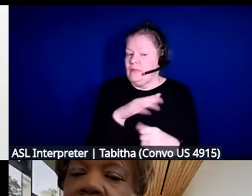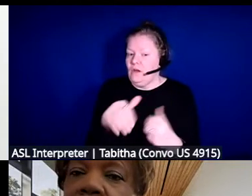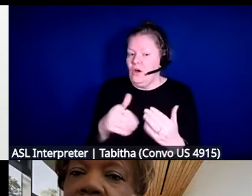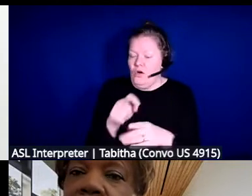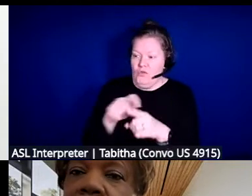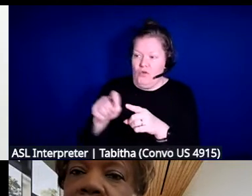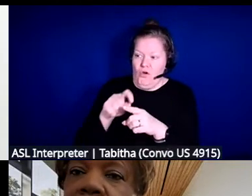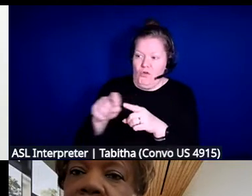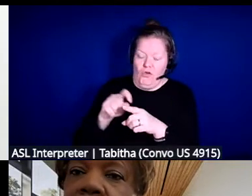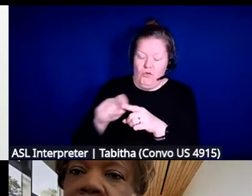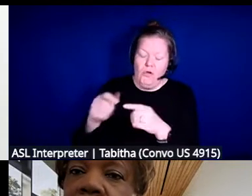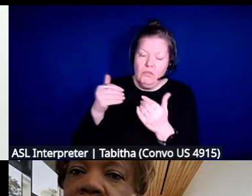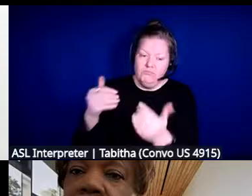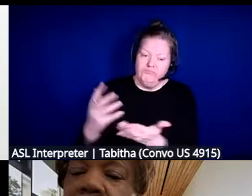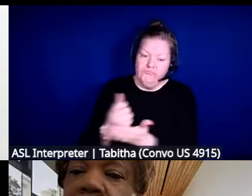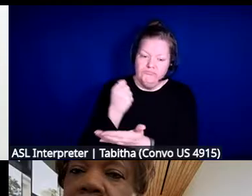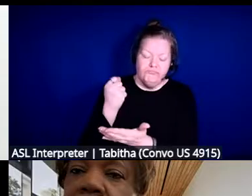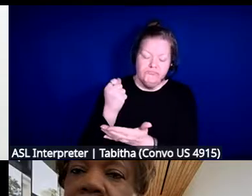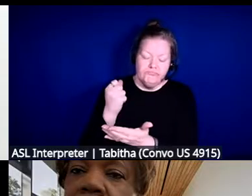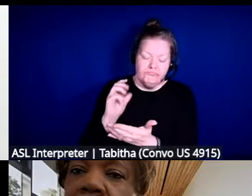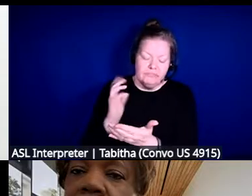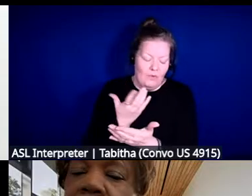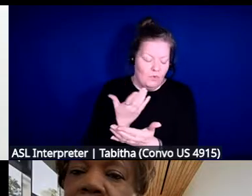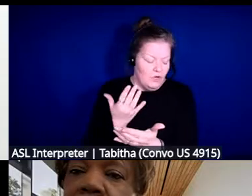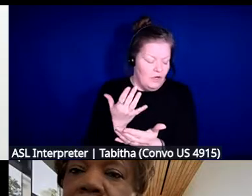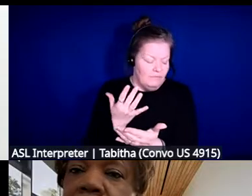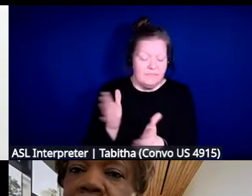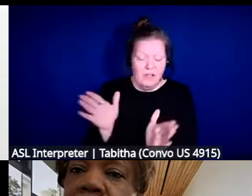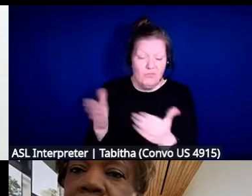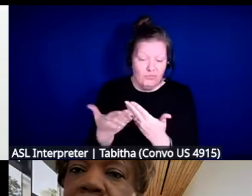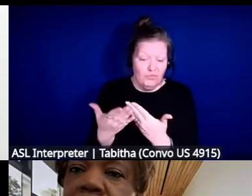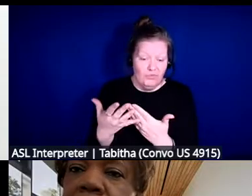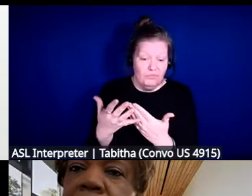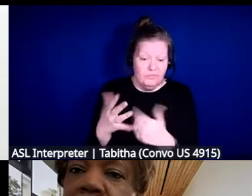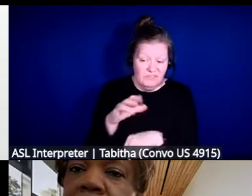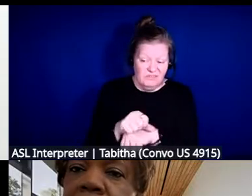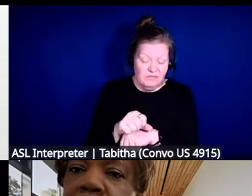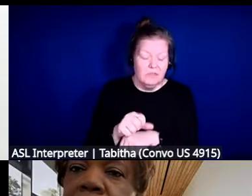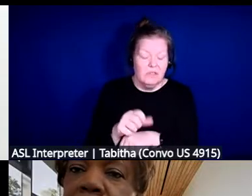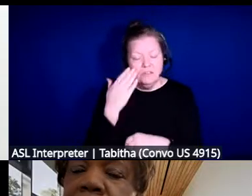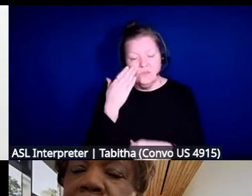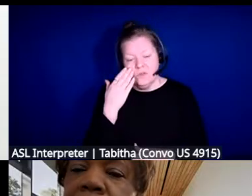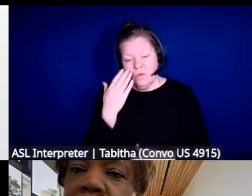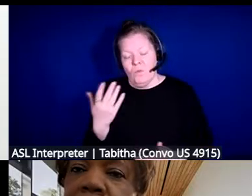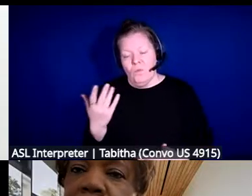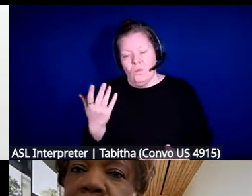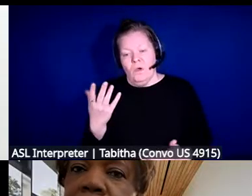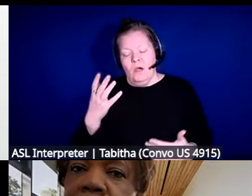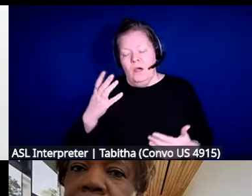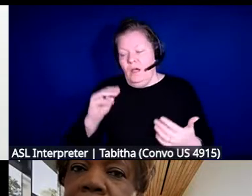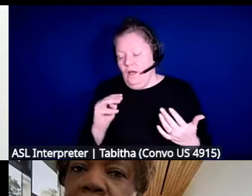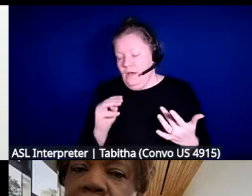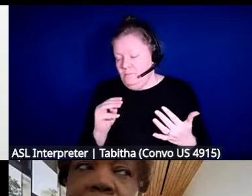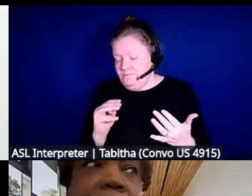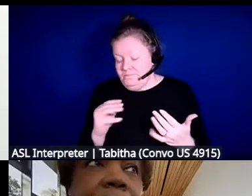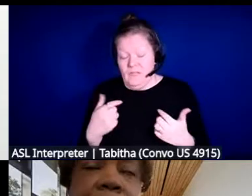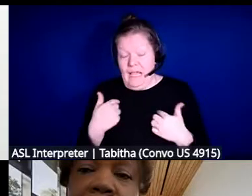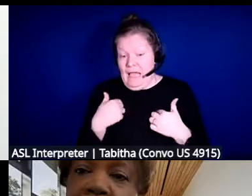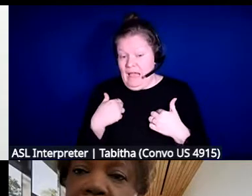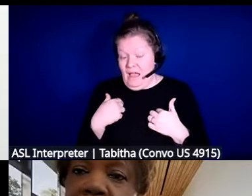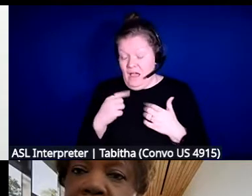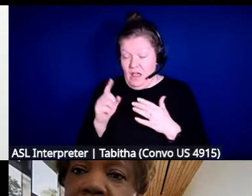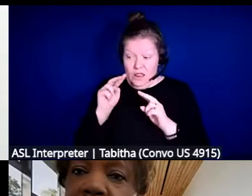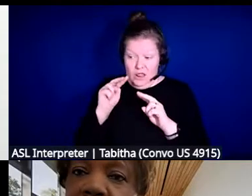in and got our um, rooms hooked up. So I know that uh, when I looked in